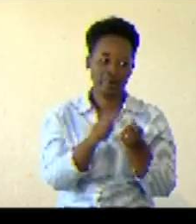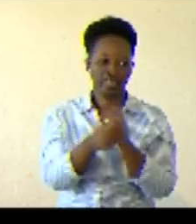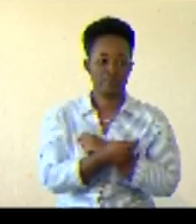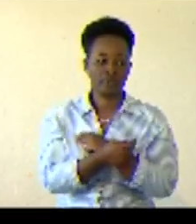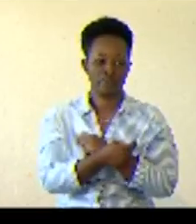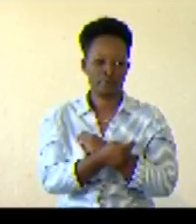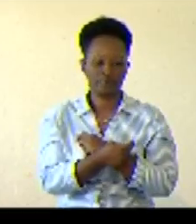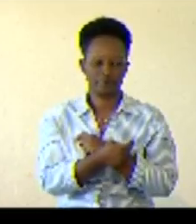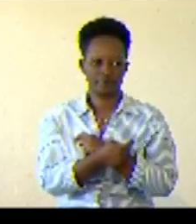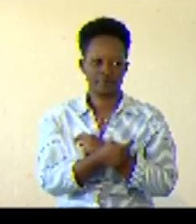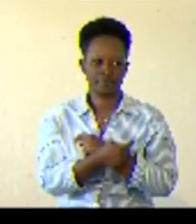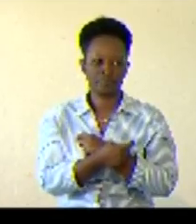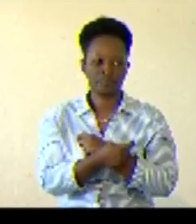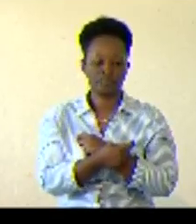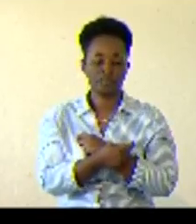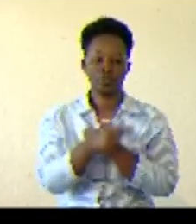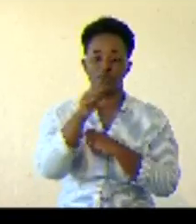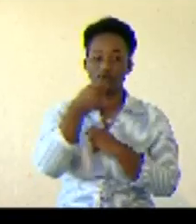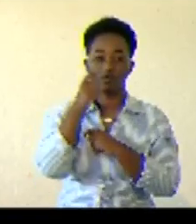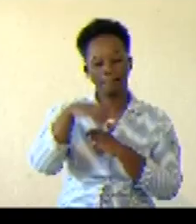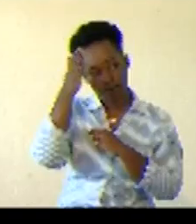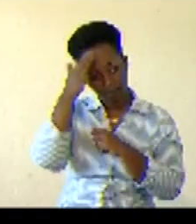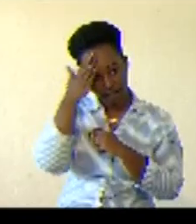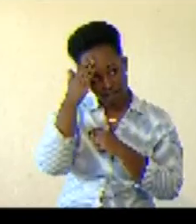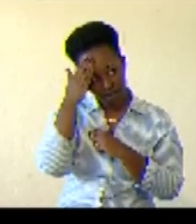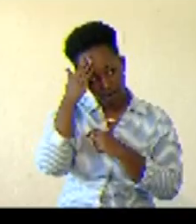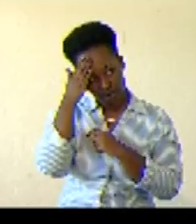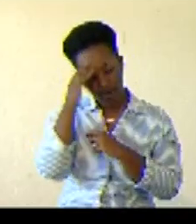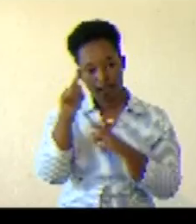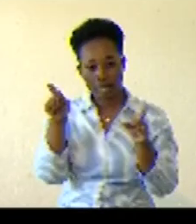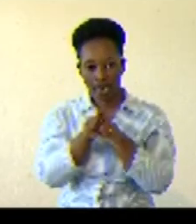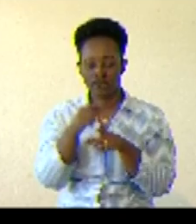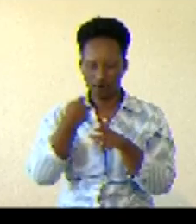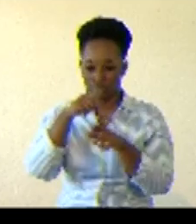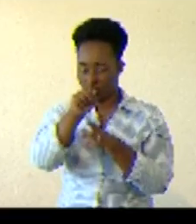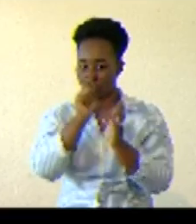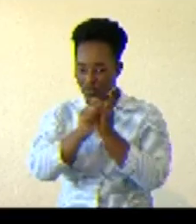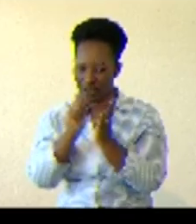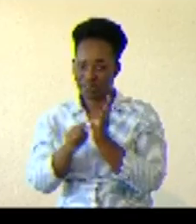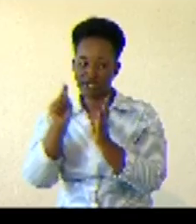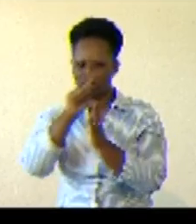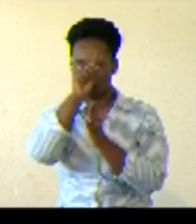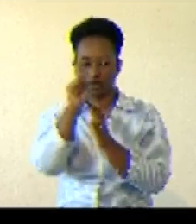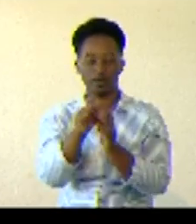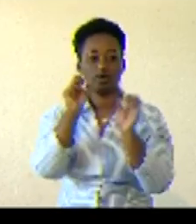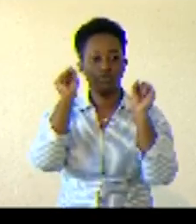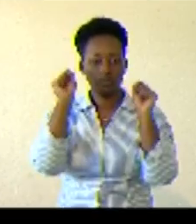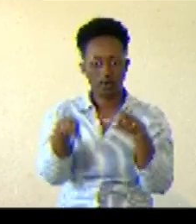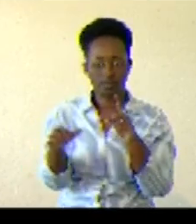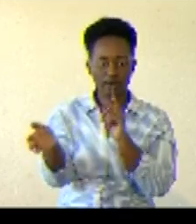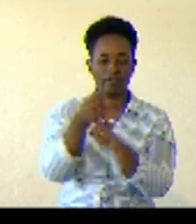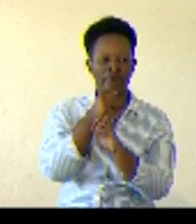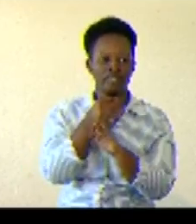with output level. So you have to know that. Then as you write this question, you'll be able to